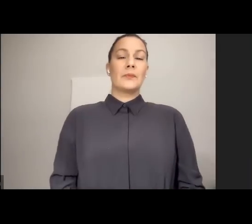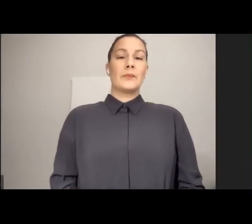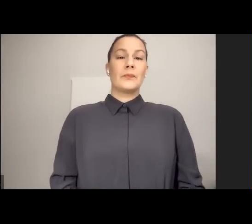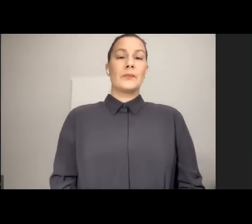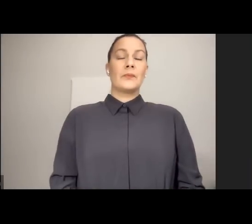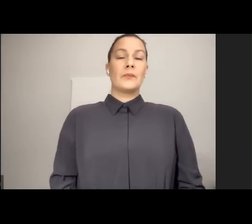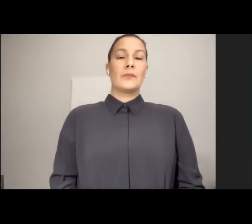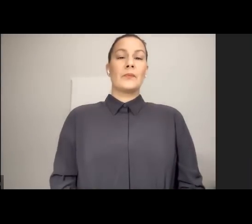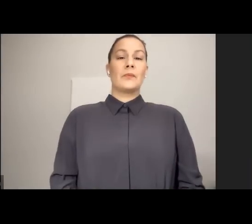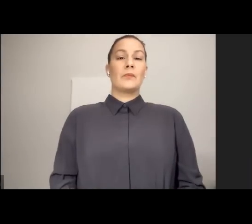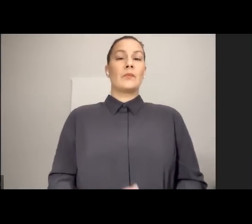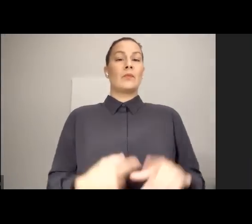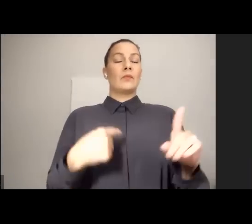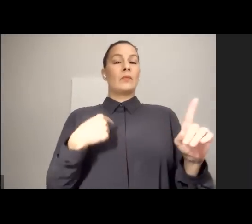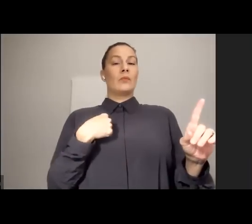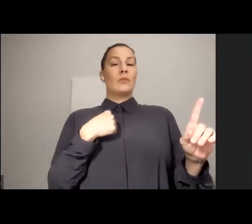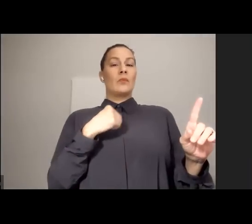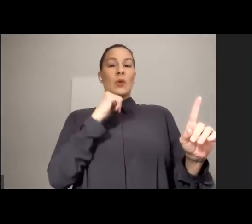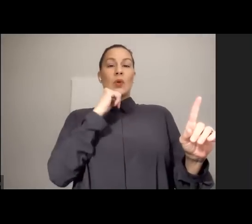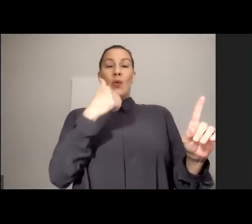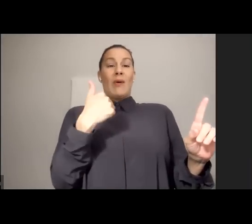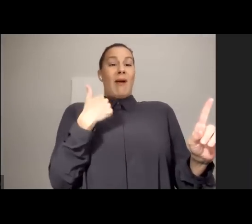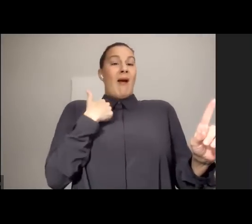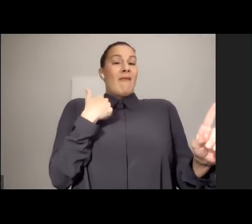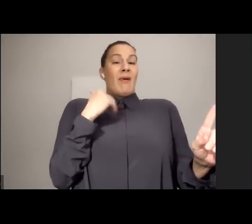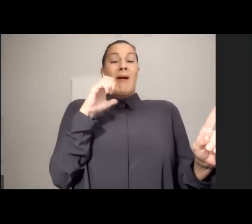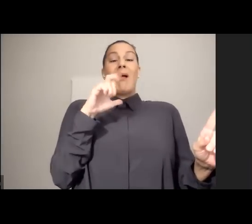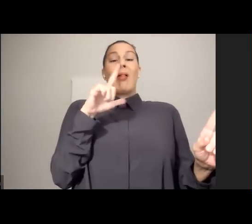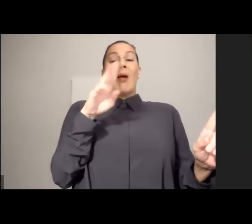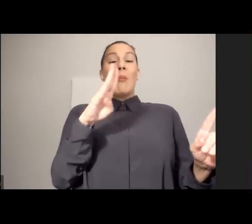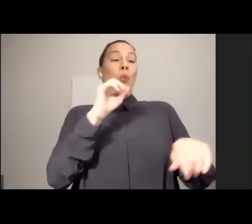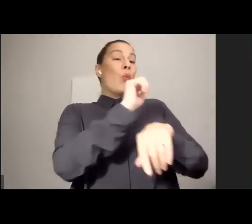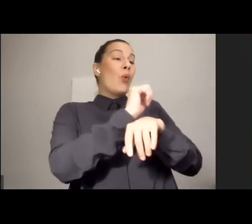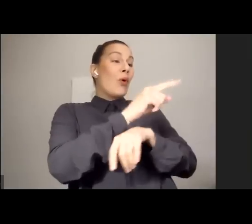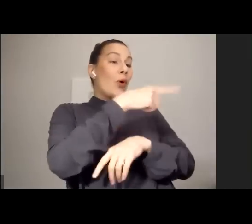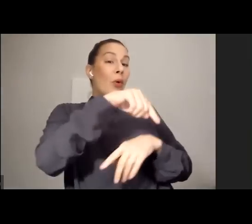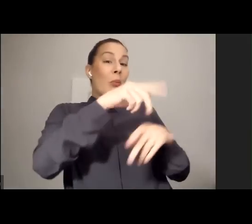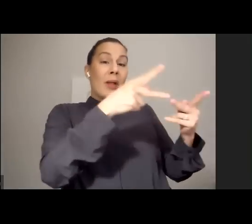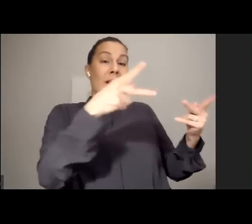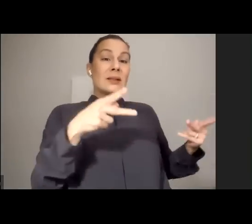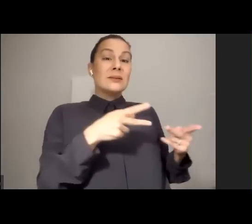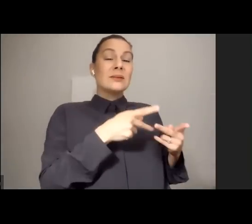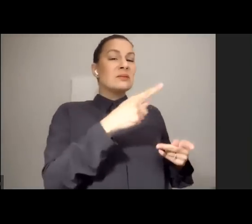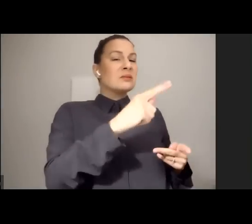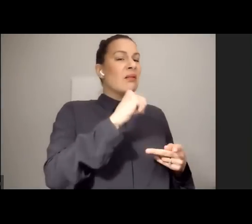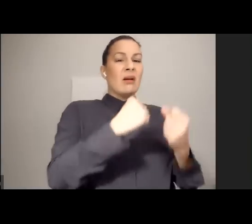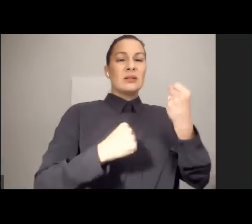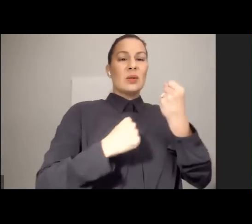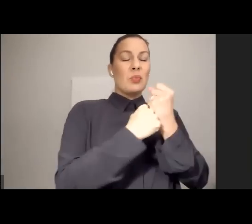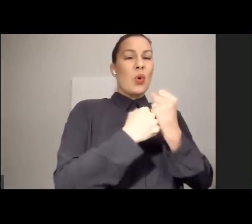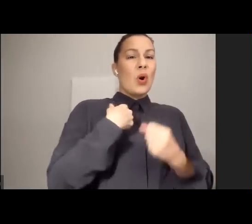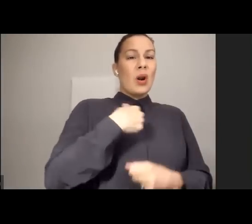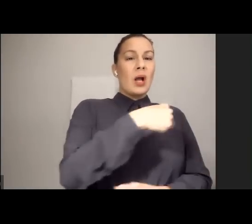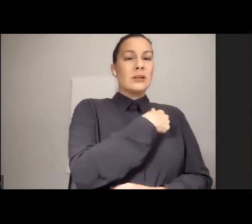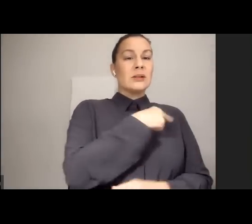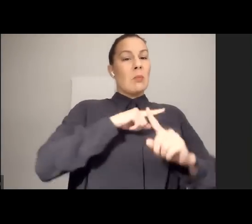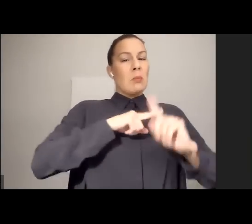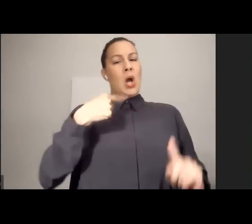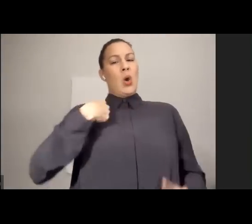We don't have not our clubs to even back us up, and we're the reason why they stand.